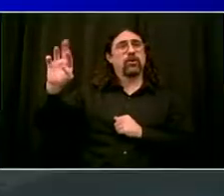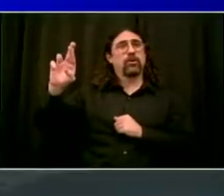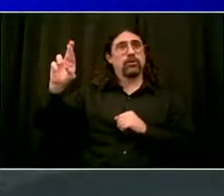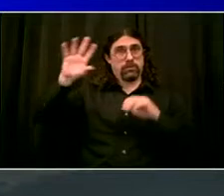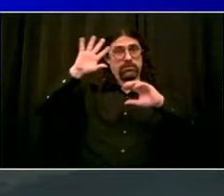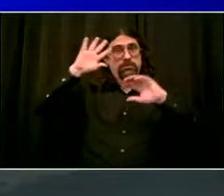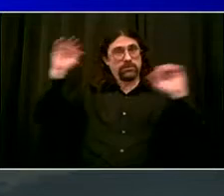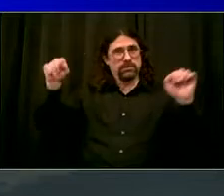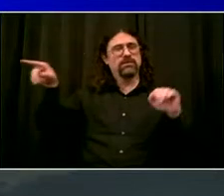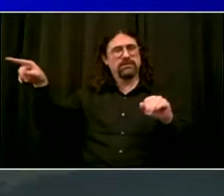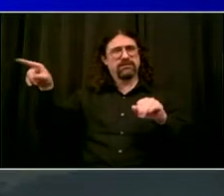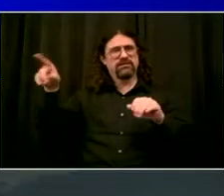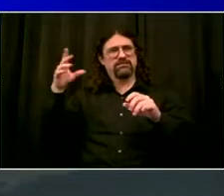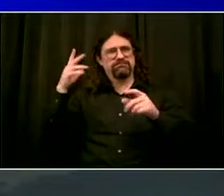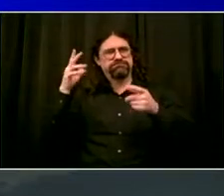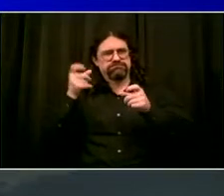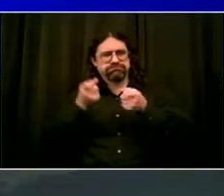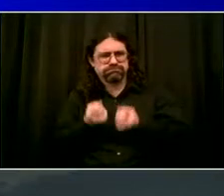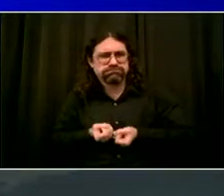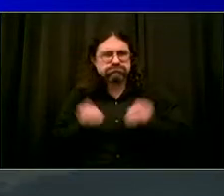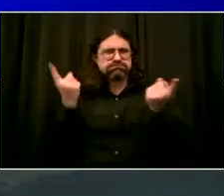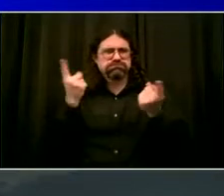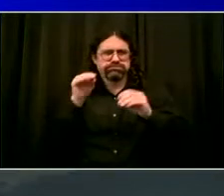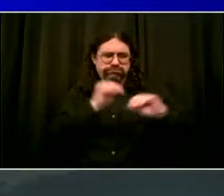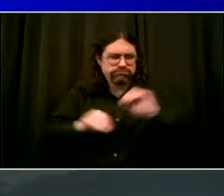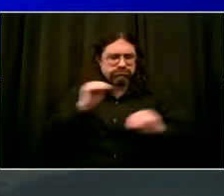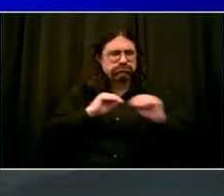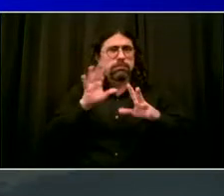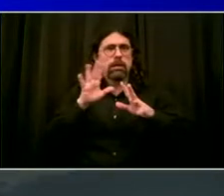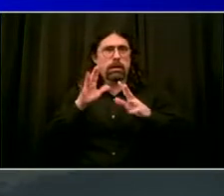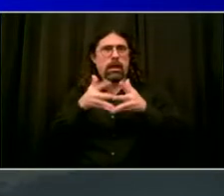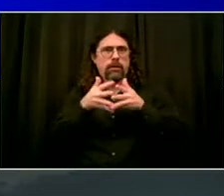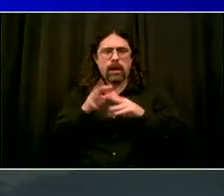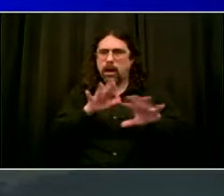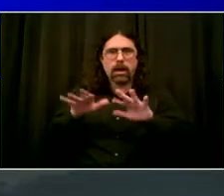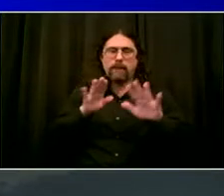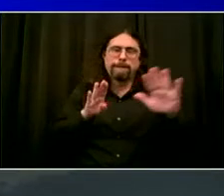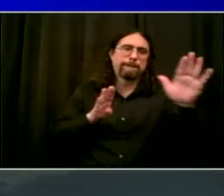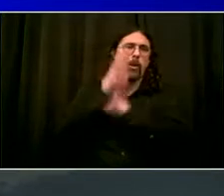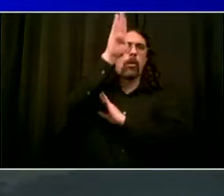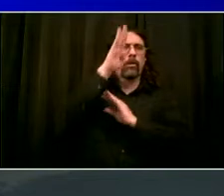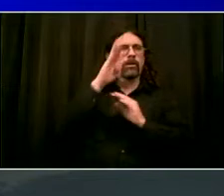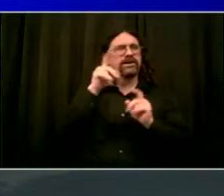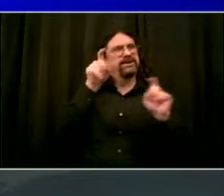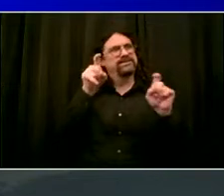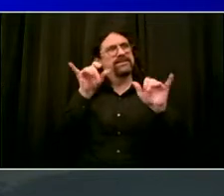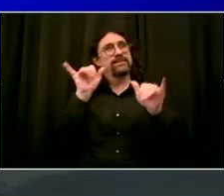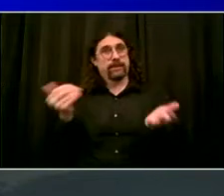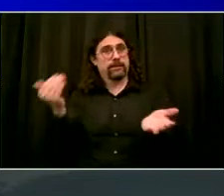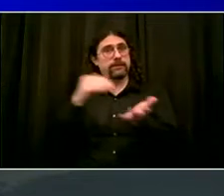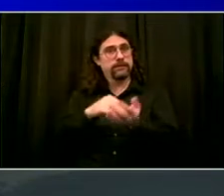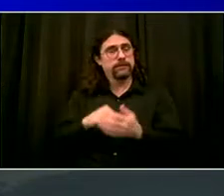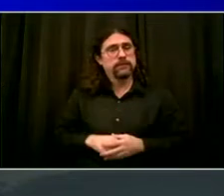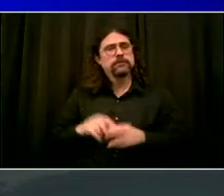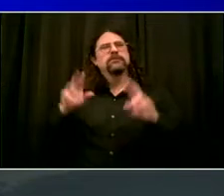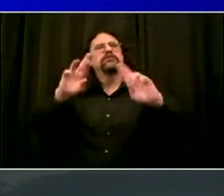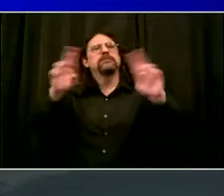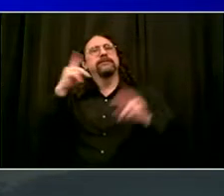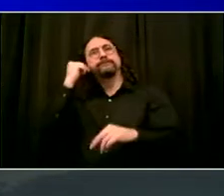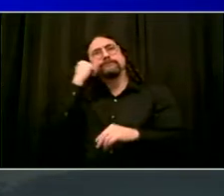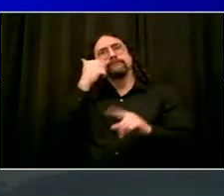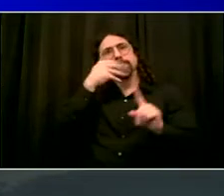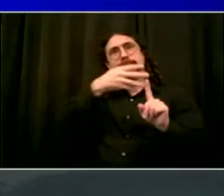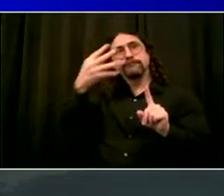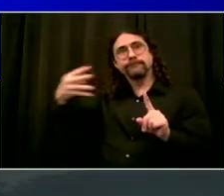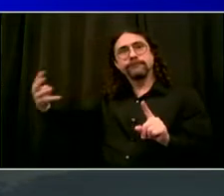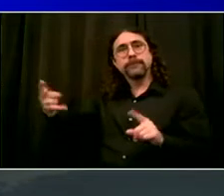one daily number of people admitted to New York City Hospital for suspected covid-19 threshold 200 patients today's report 100 patients confirm